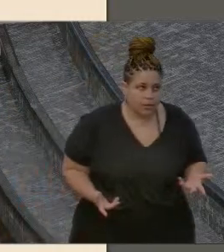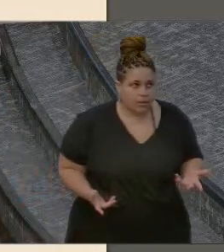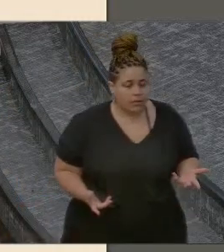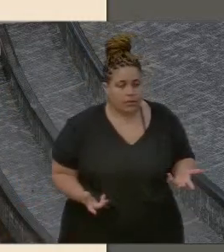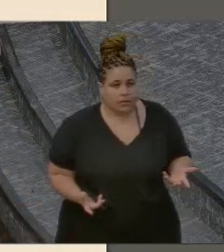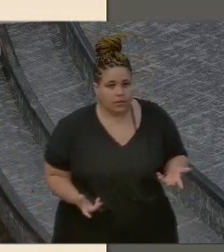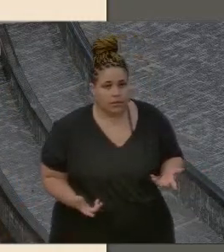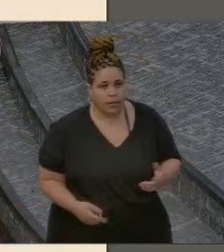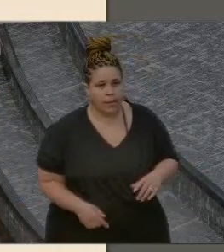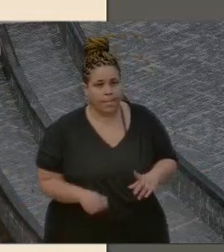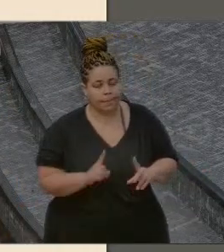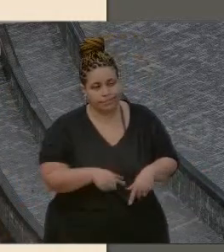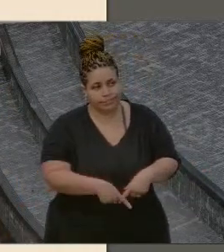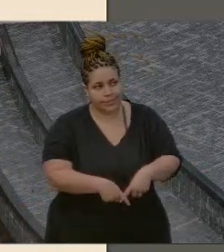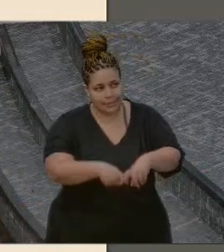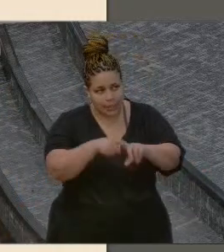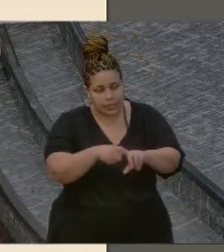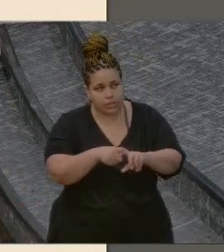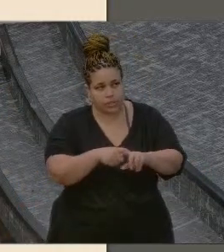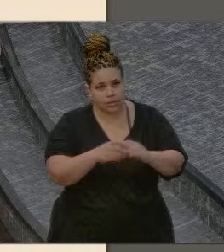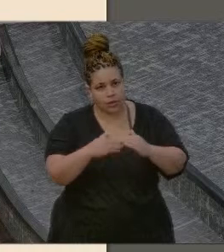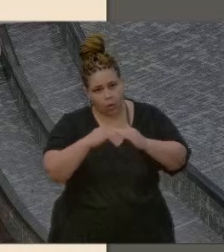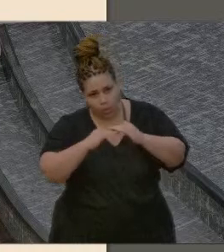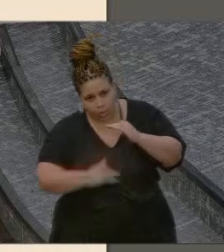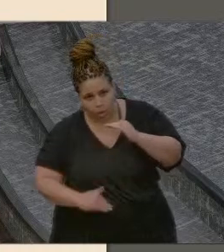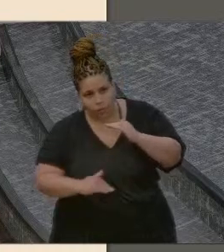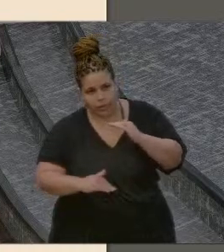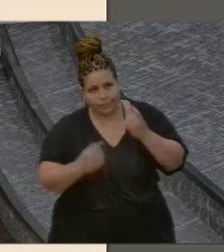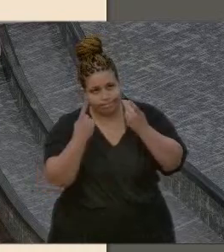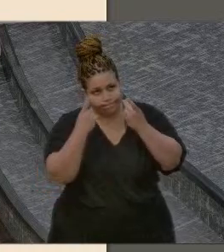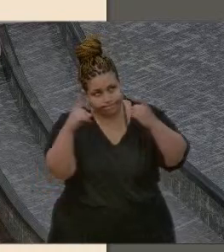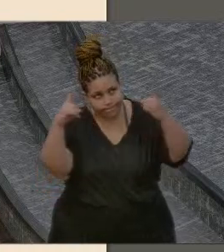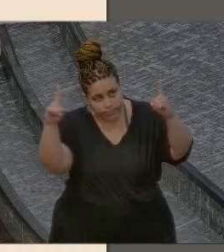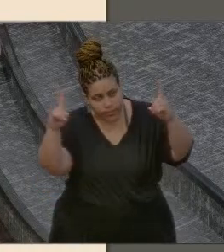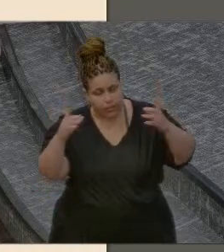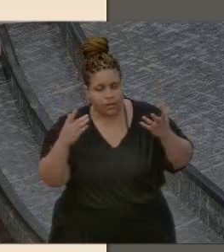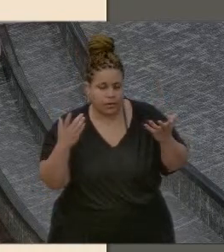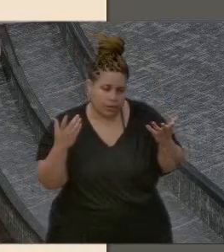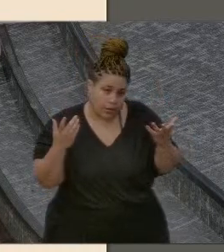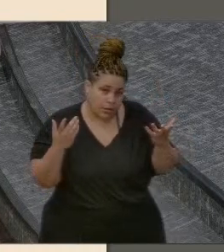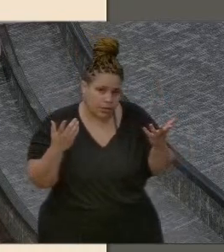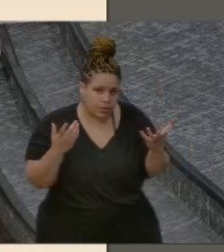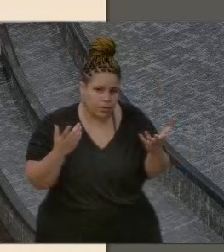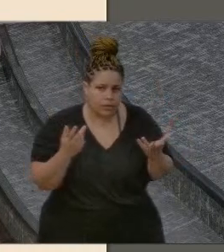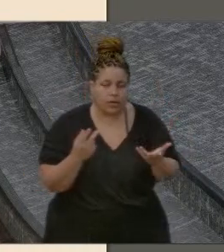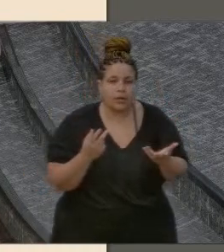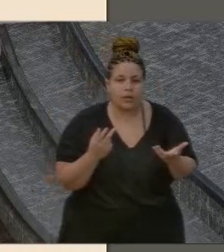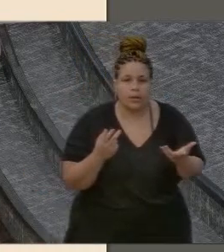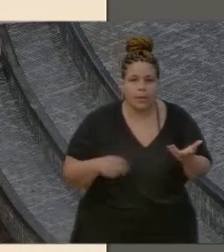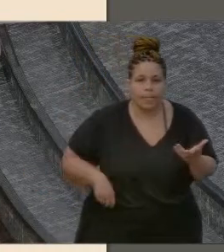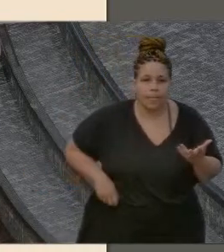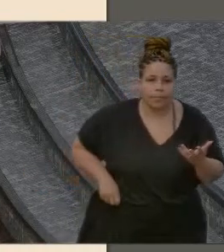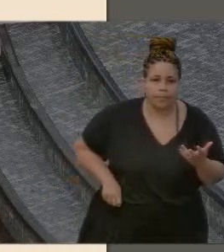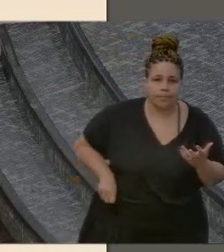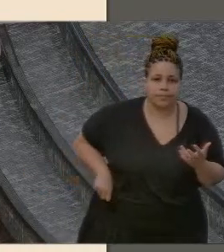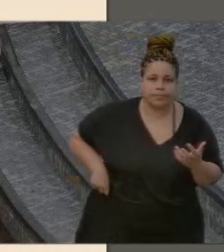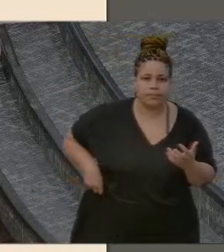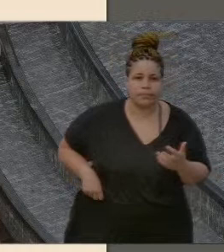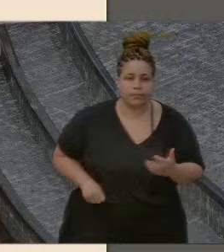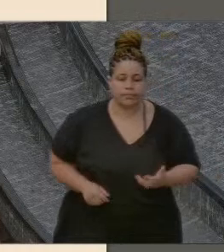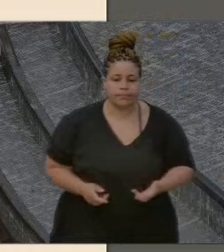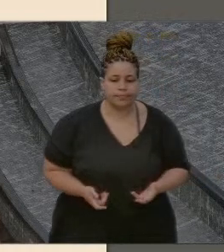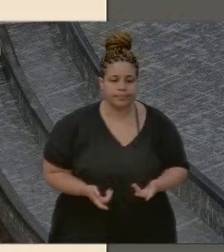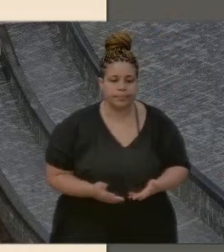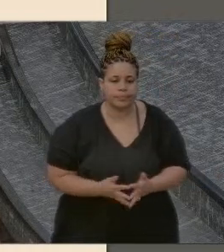Well, I think the bidirectionality of that might be strengthening, and by that I mean that in